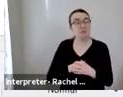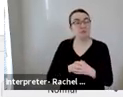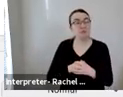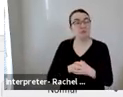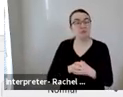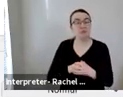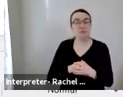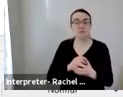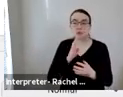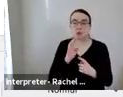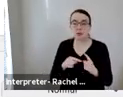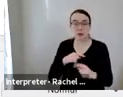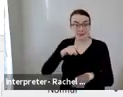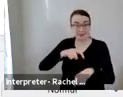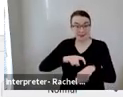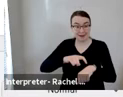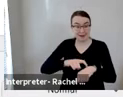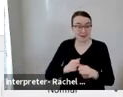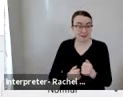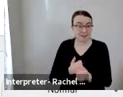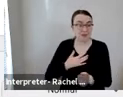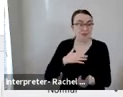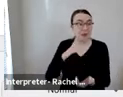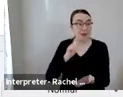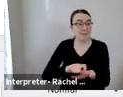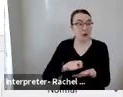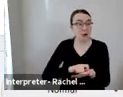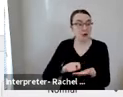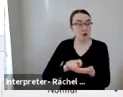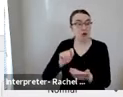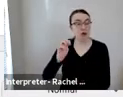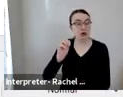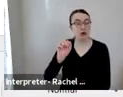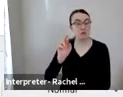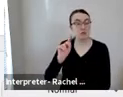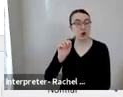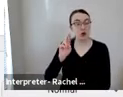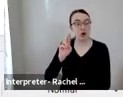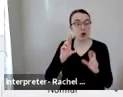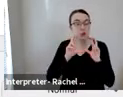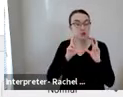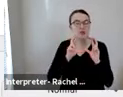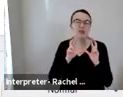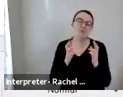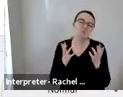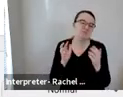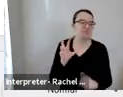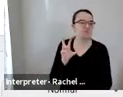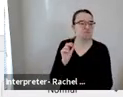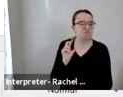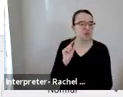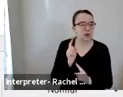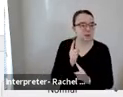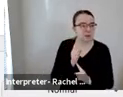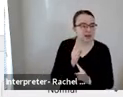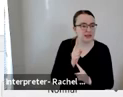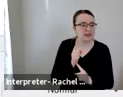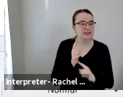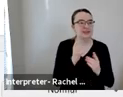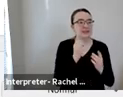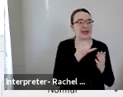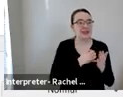time, most of my marker renderings that I post are probably 30 minutes of a line